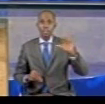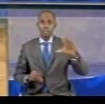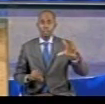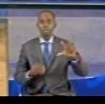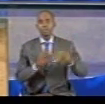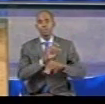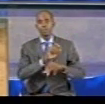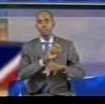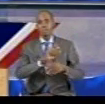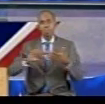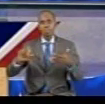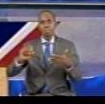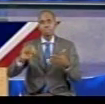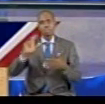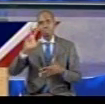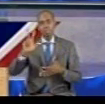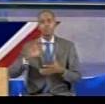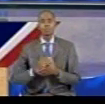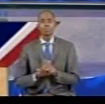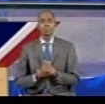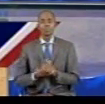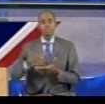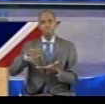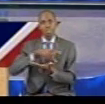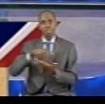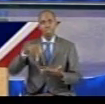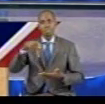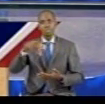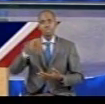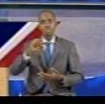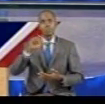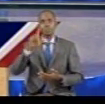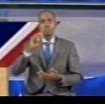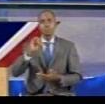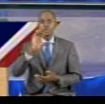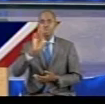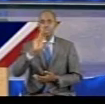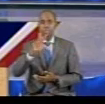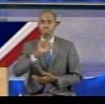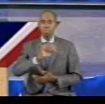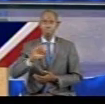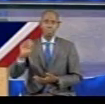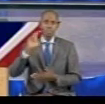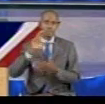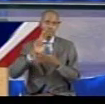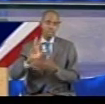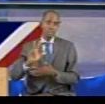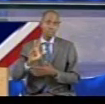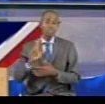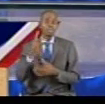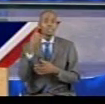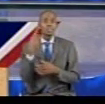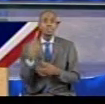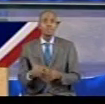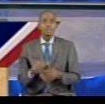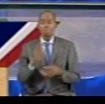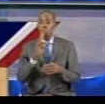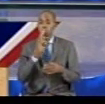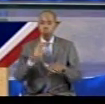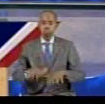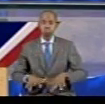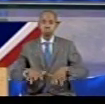verse 3. Psalm 93, verse 3, the floods have lifted up,